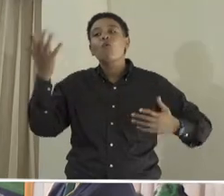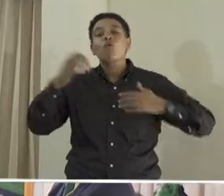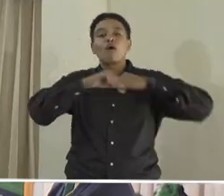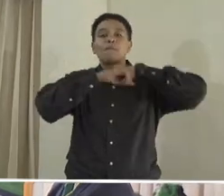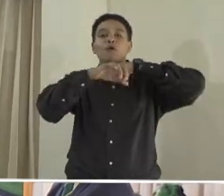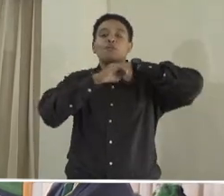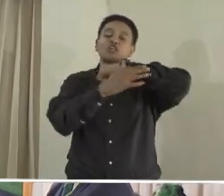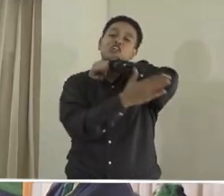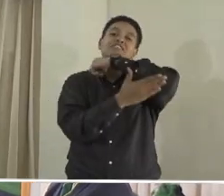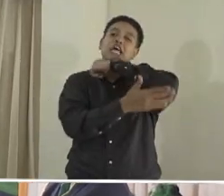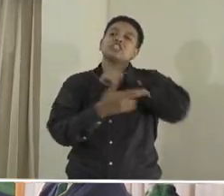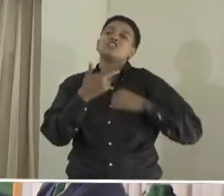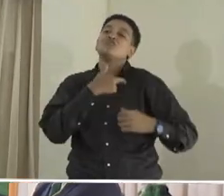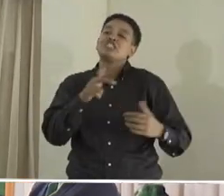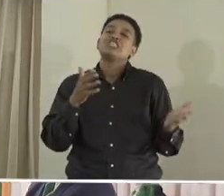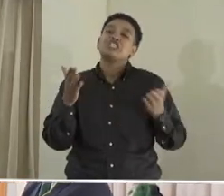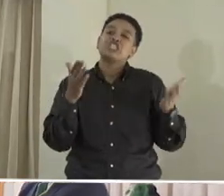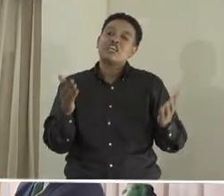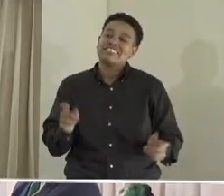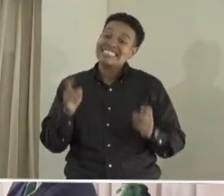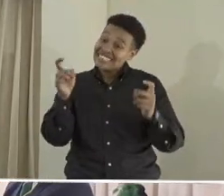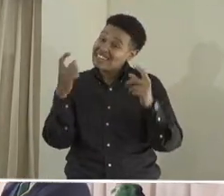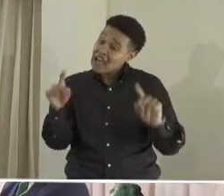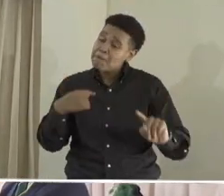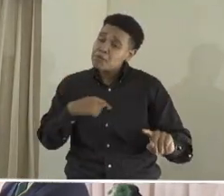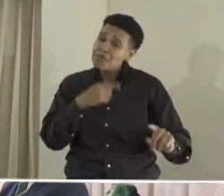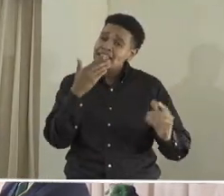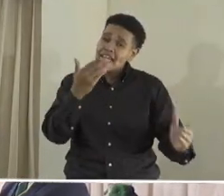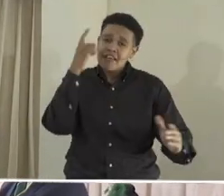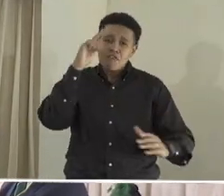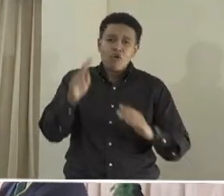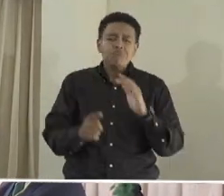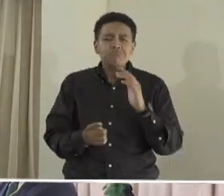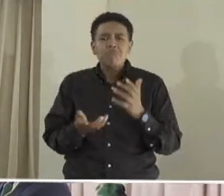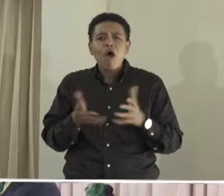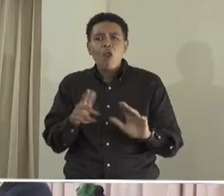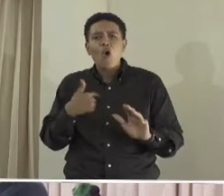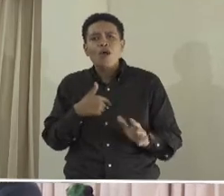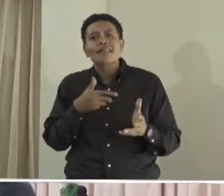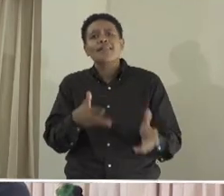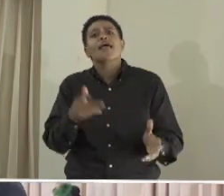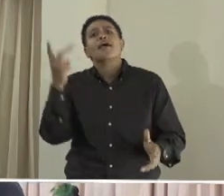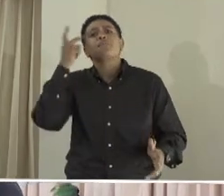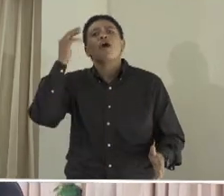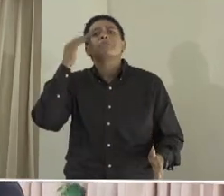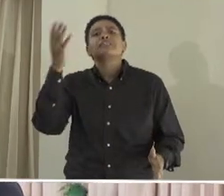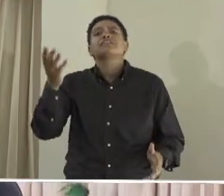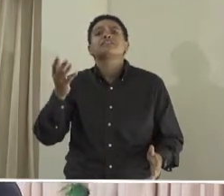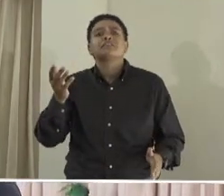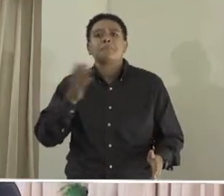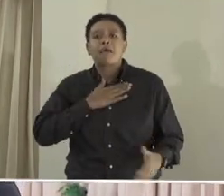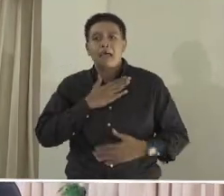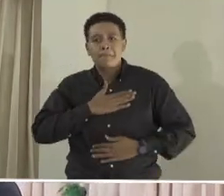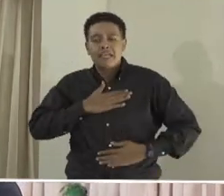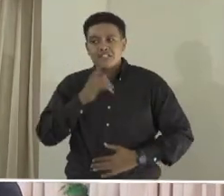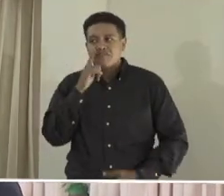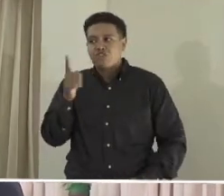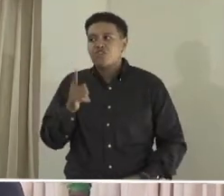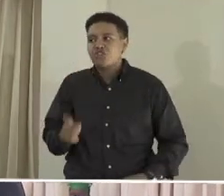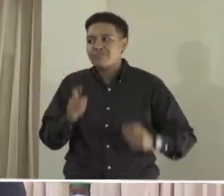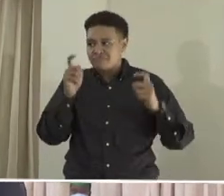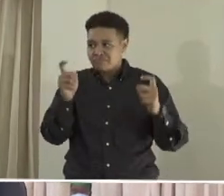Promotion of National Religious Services. We thank you so much for hosting us, Prime Minister. It's my pleasure for you to make